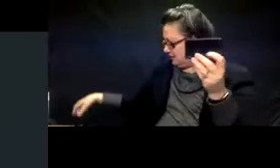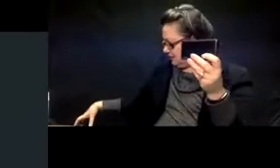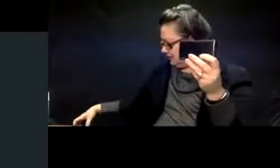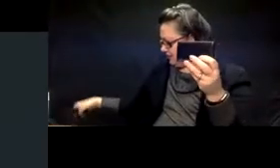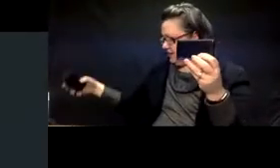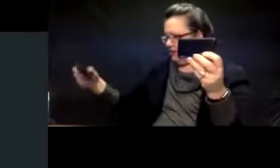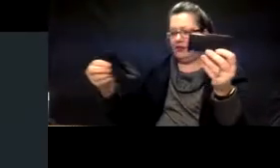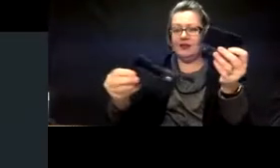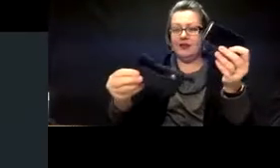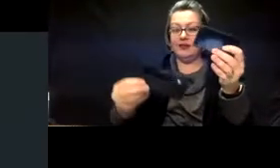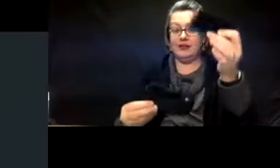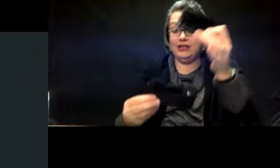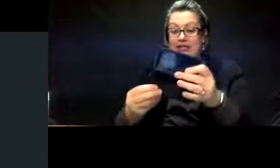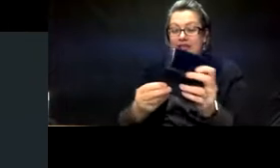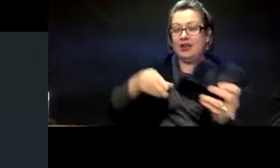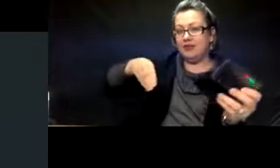This one here,